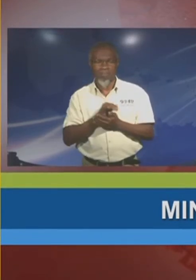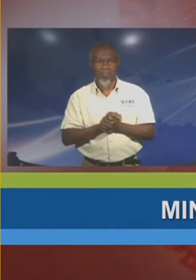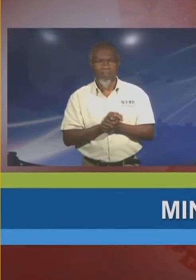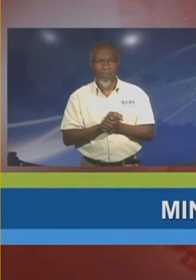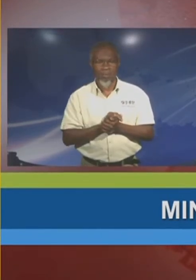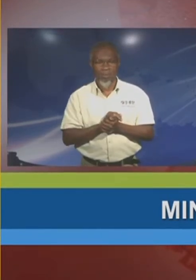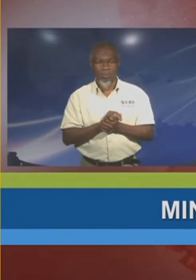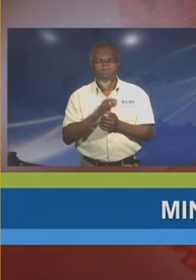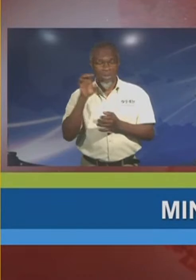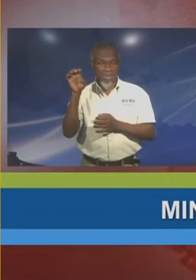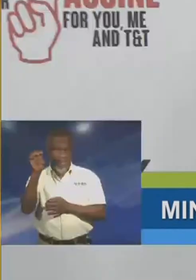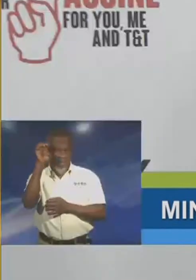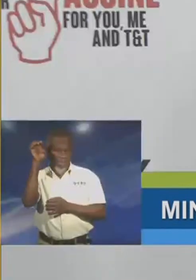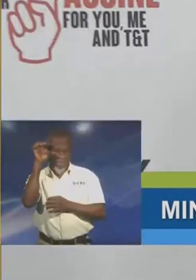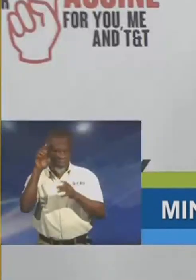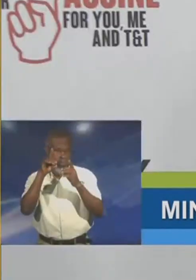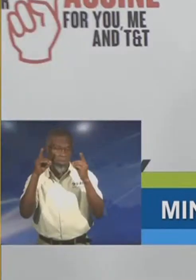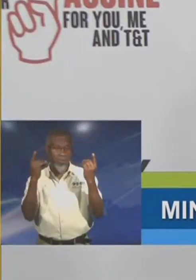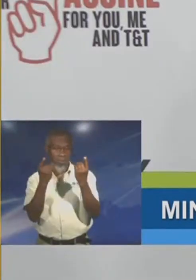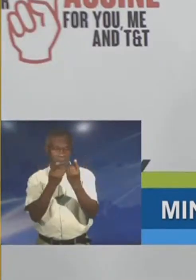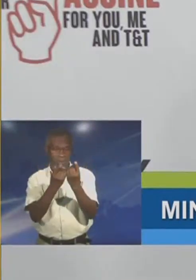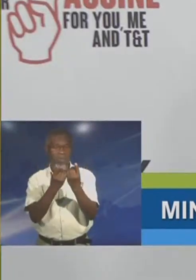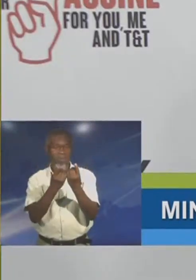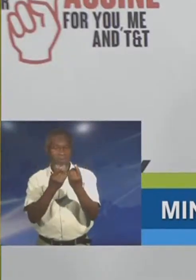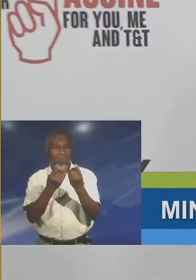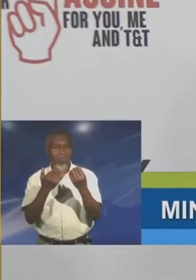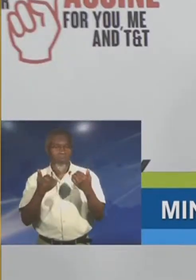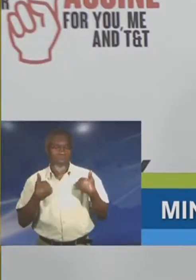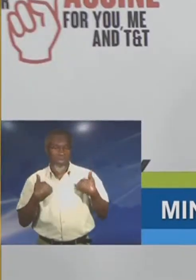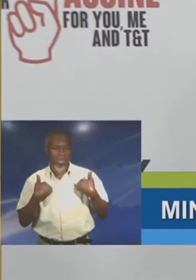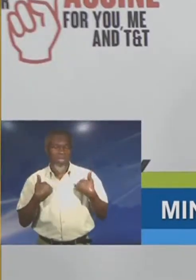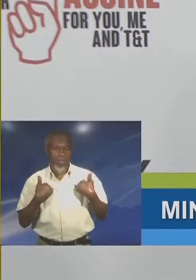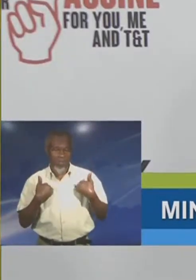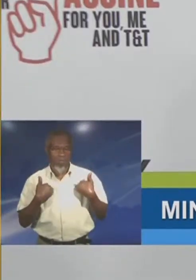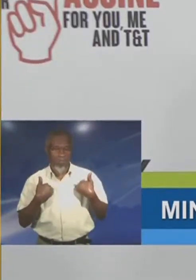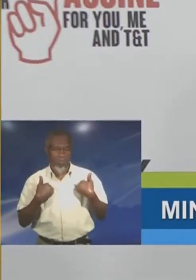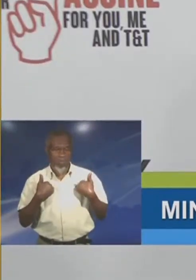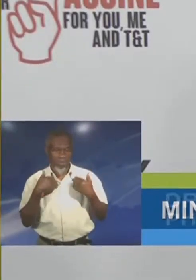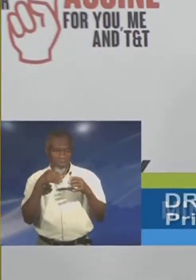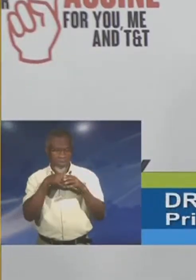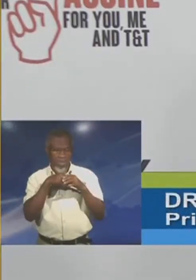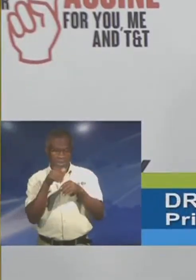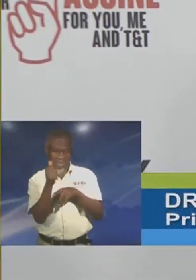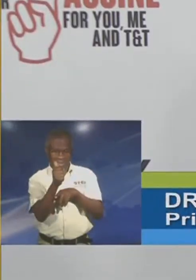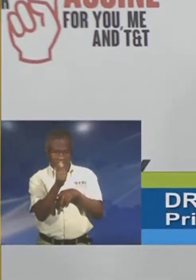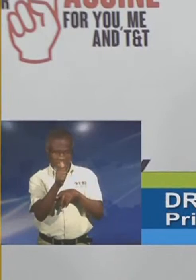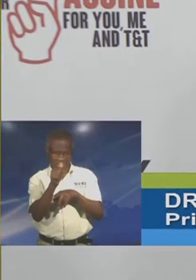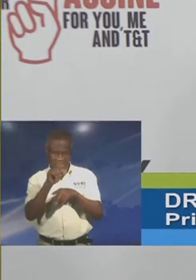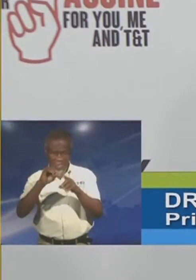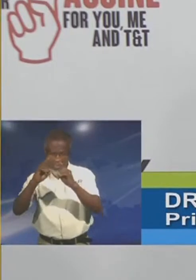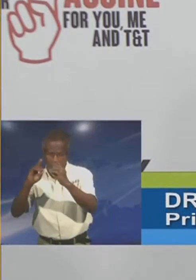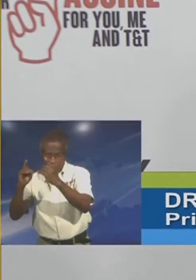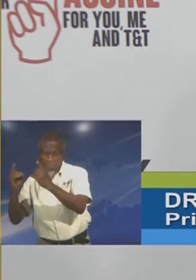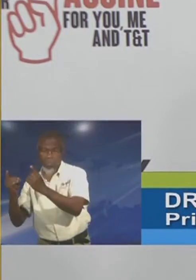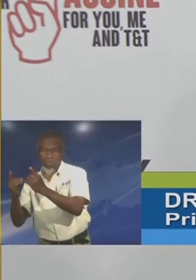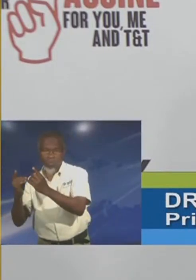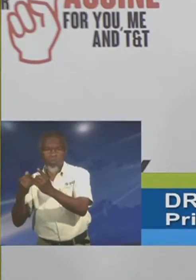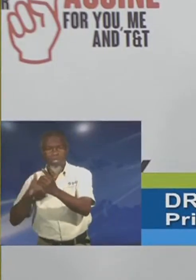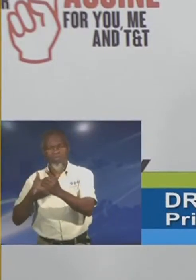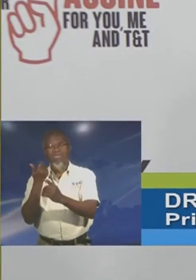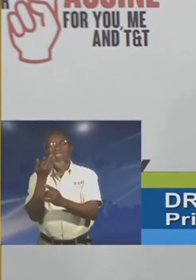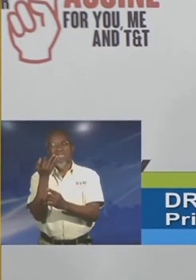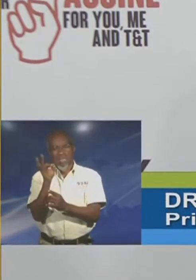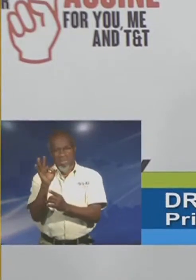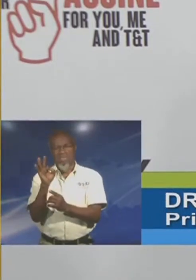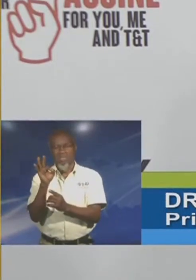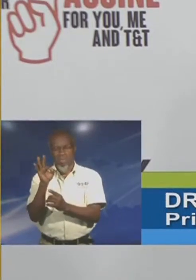accident and emergency departments this morning, across 10 accident and emergency departments, there are 19 patients who